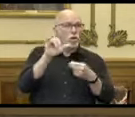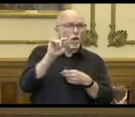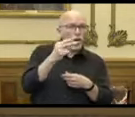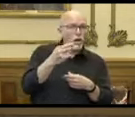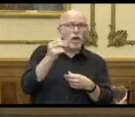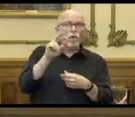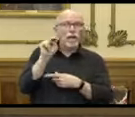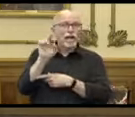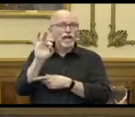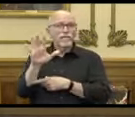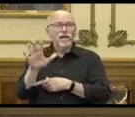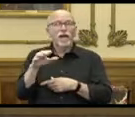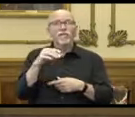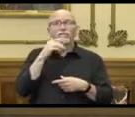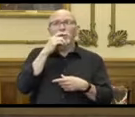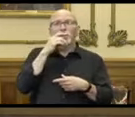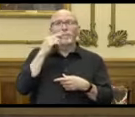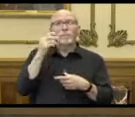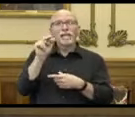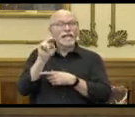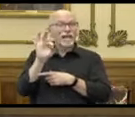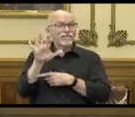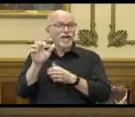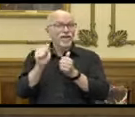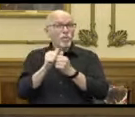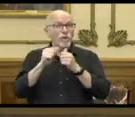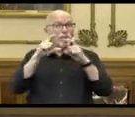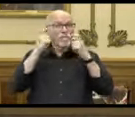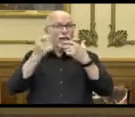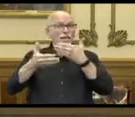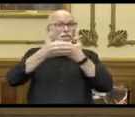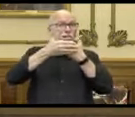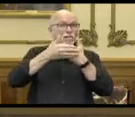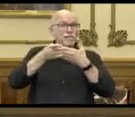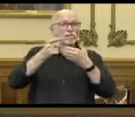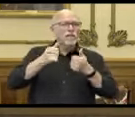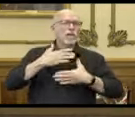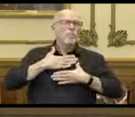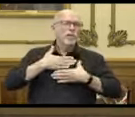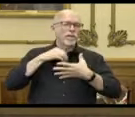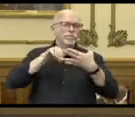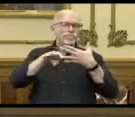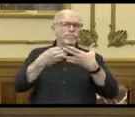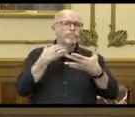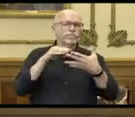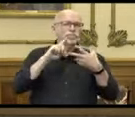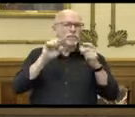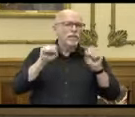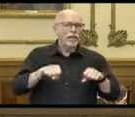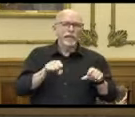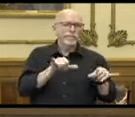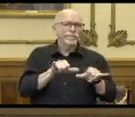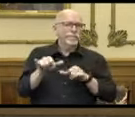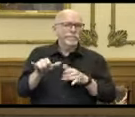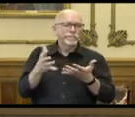an N95, or an N95 with a mask over the top. You can breathe in and out with those just like you